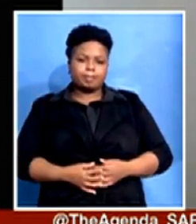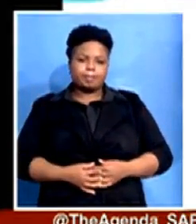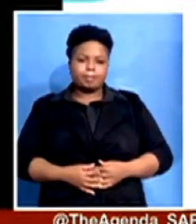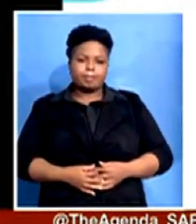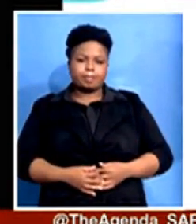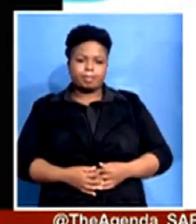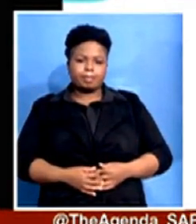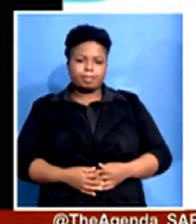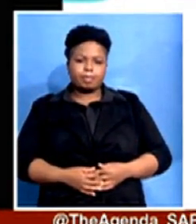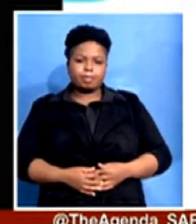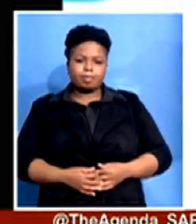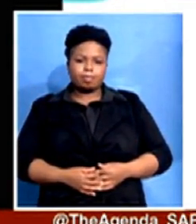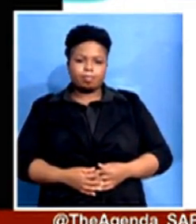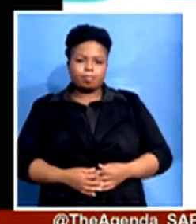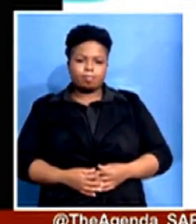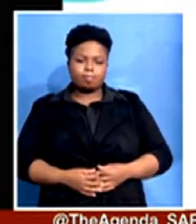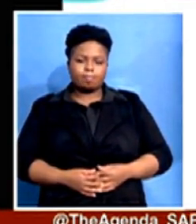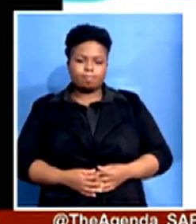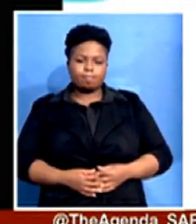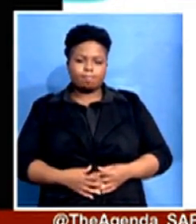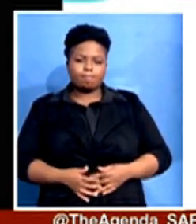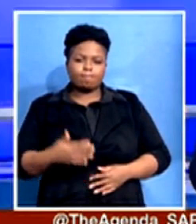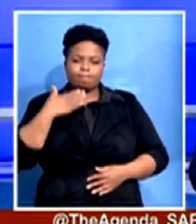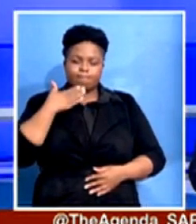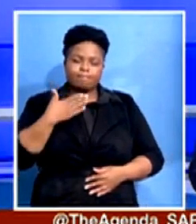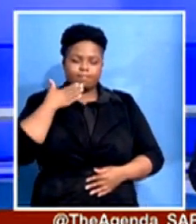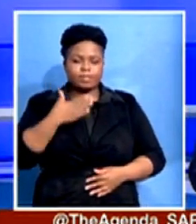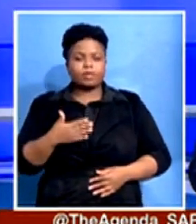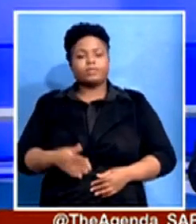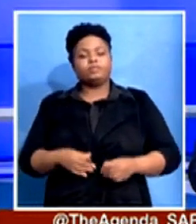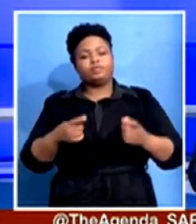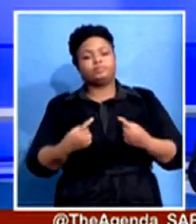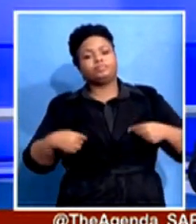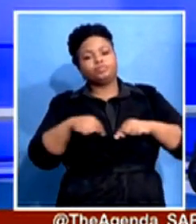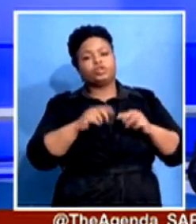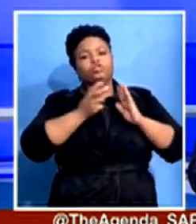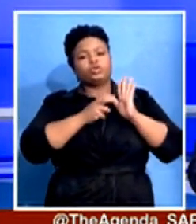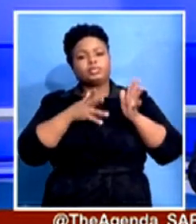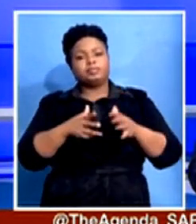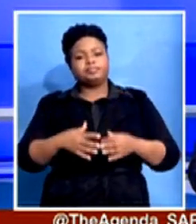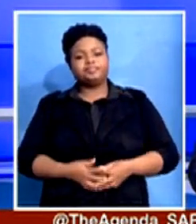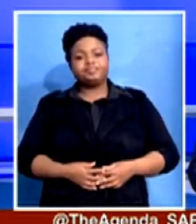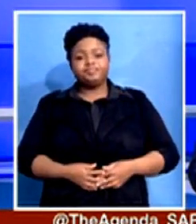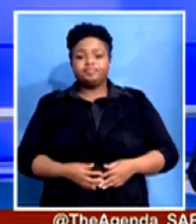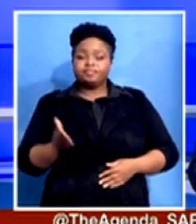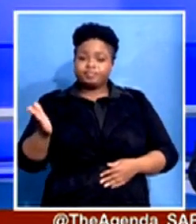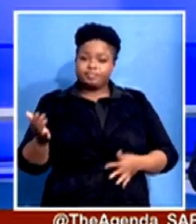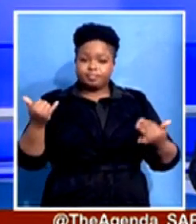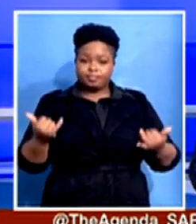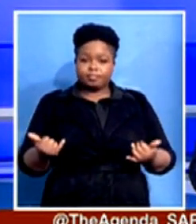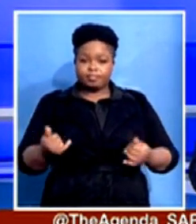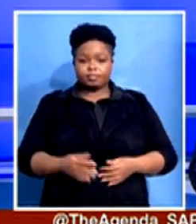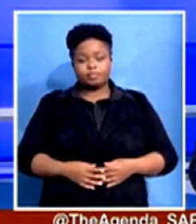No, thank you. I mean, for us as a regulator, we engage. We're going to come out of that webinar hosted by the